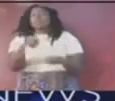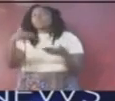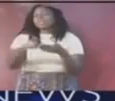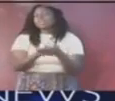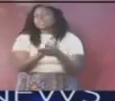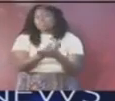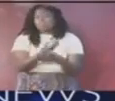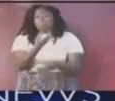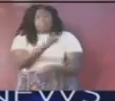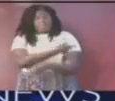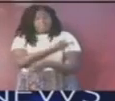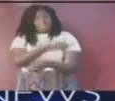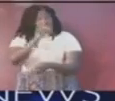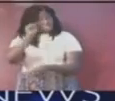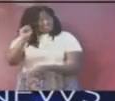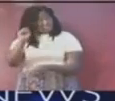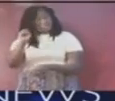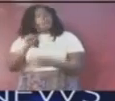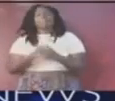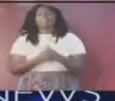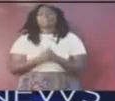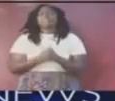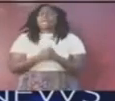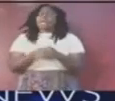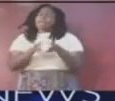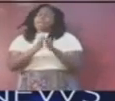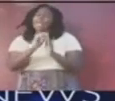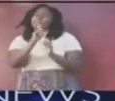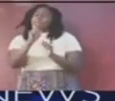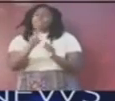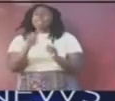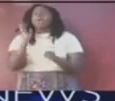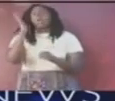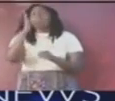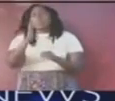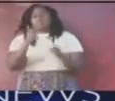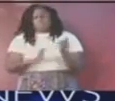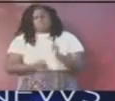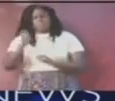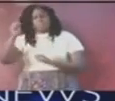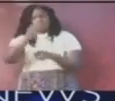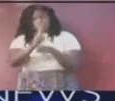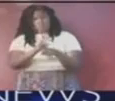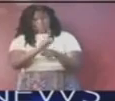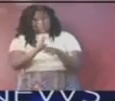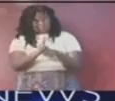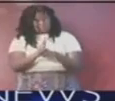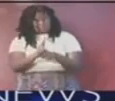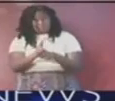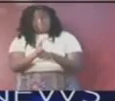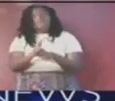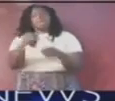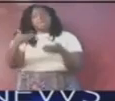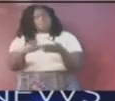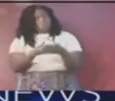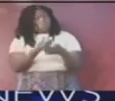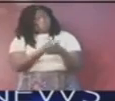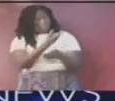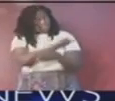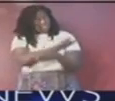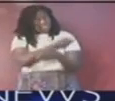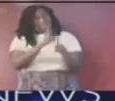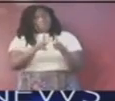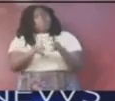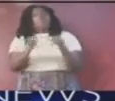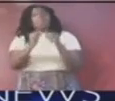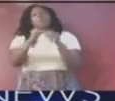vaccine for people over 60? And my second question, I want to talk, I don't know if Dr. Abdul Richards could talk